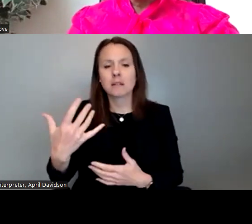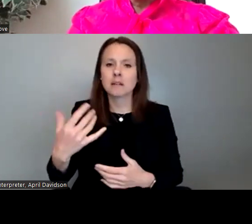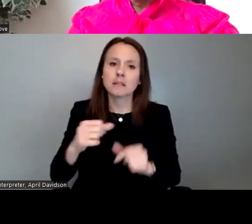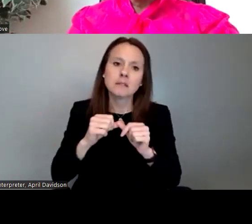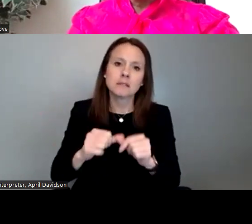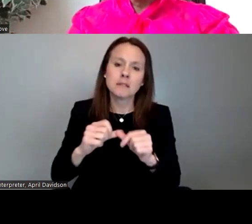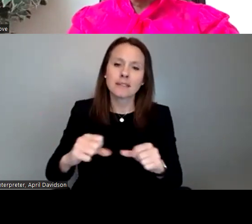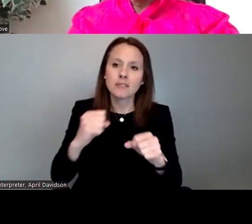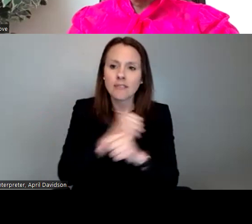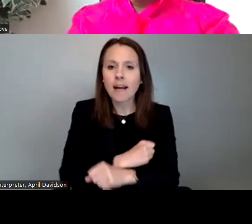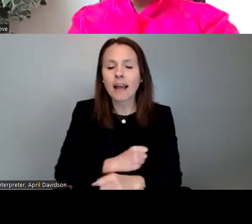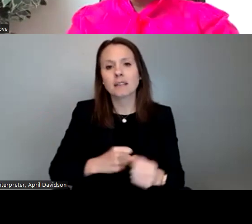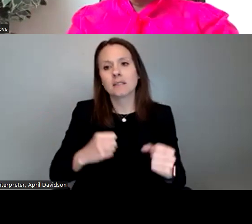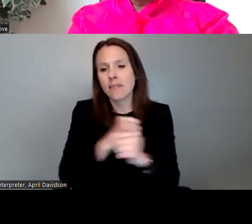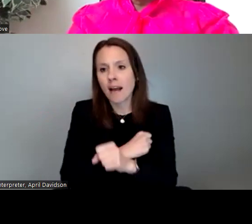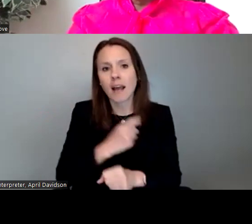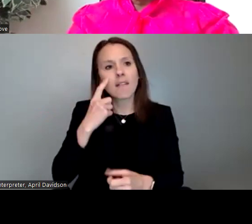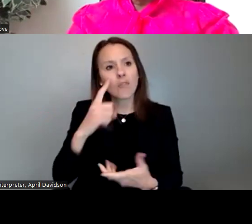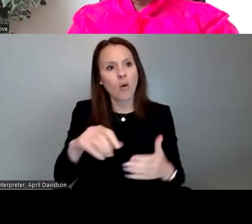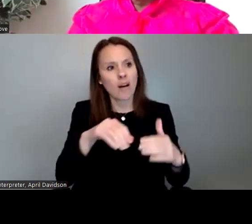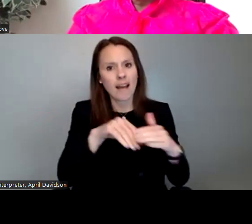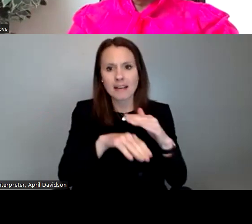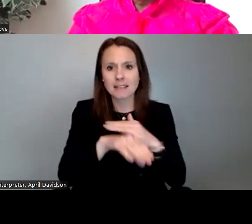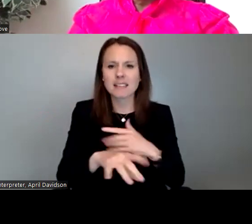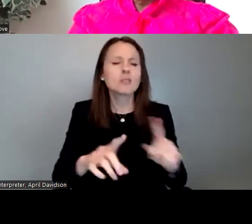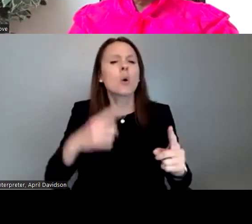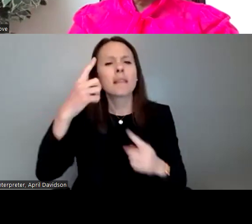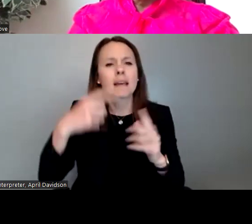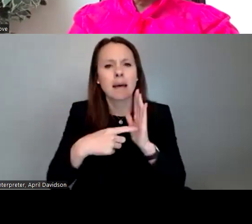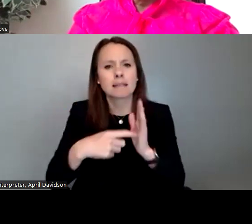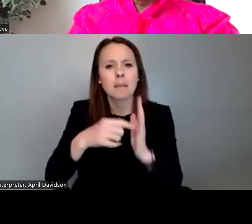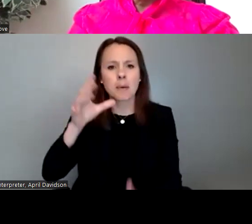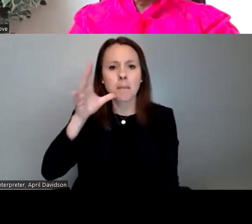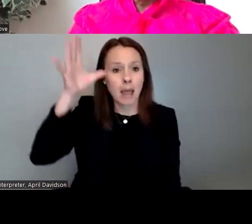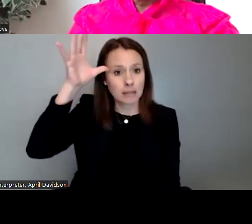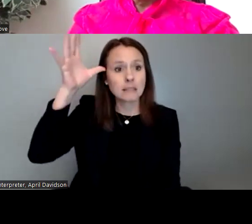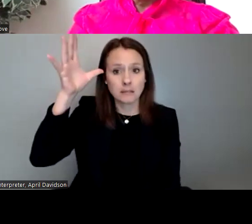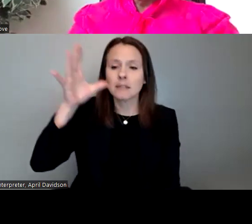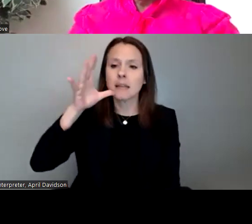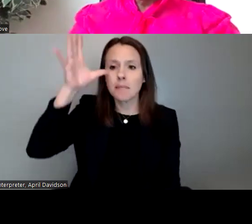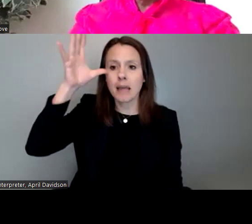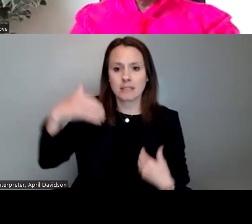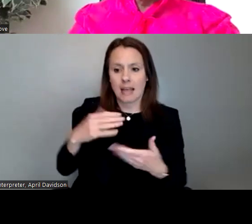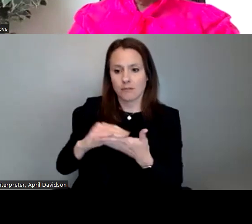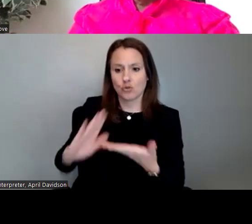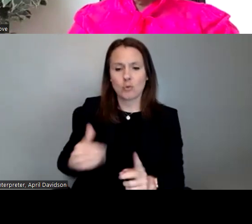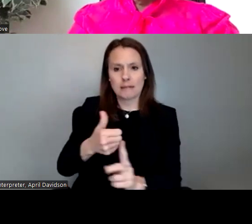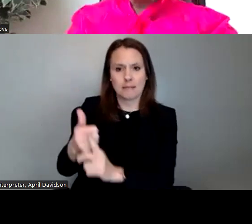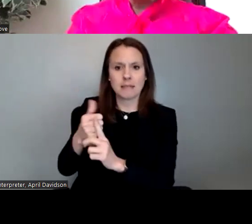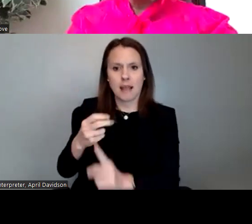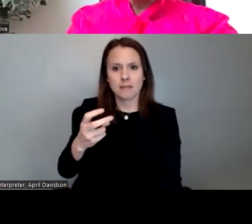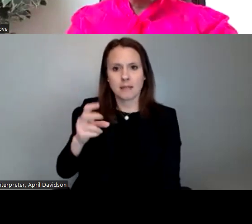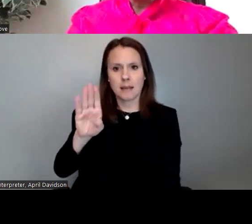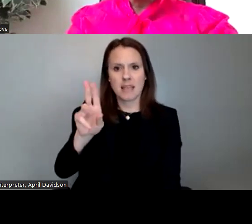for. When I think about, let's think about parents of students that are blind and visually impaired. What if